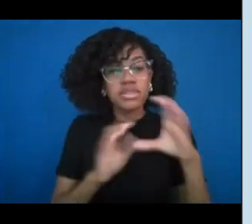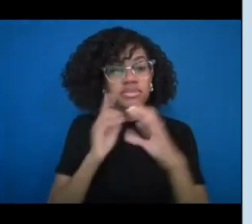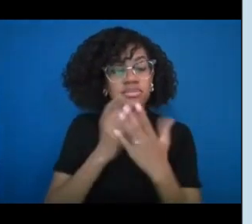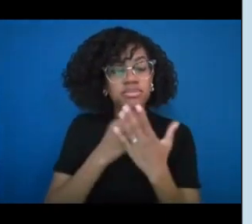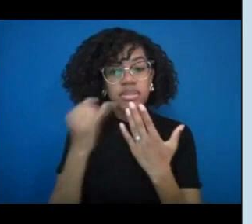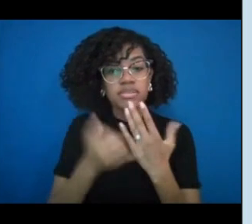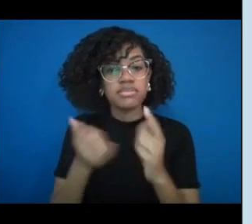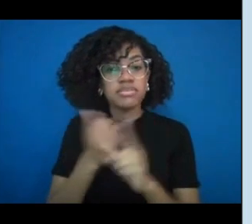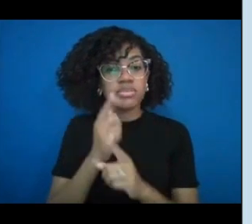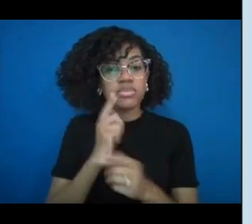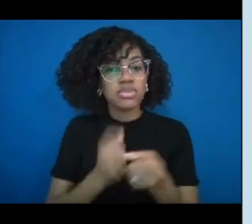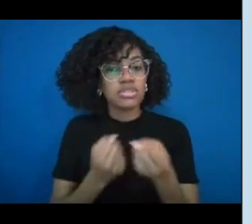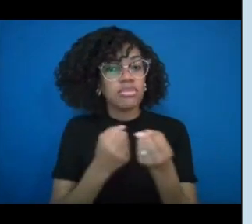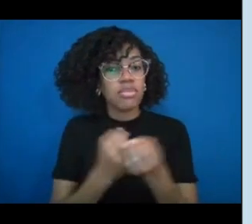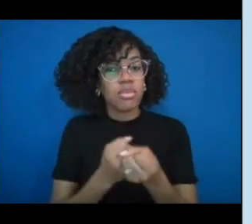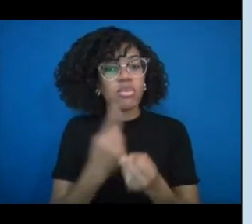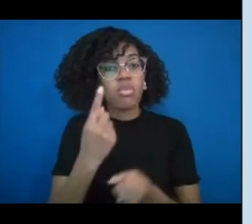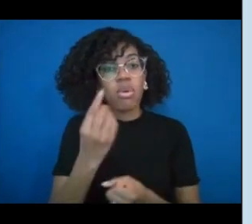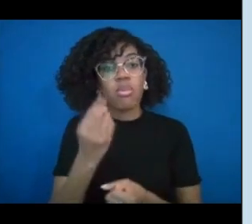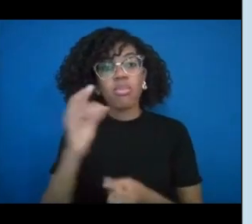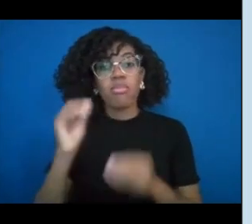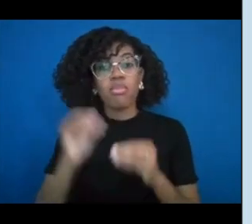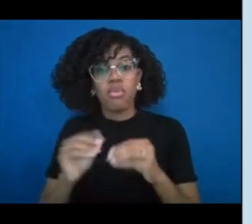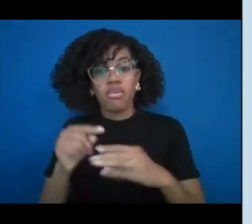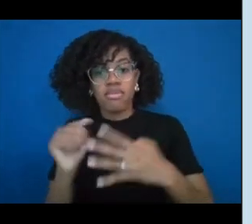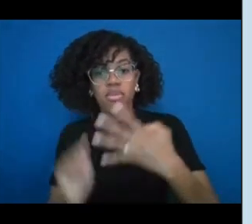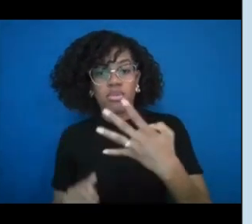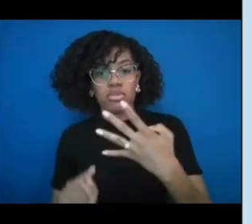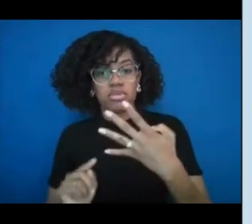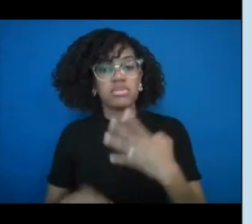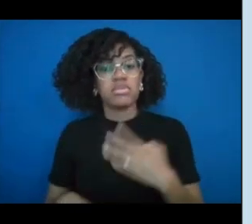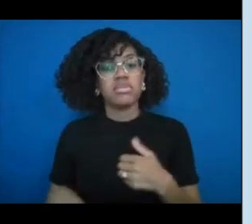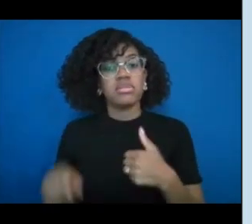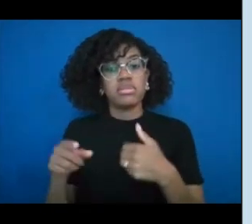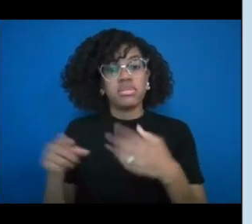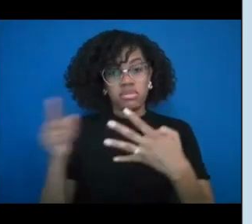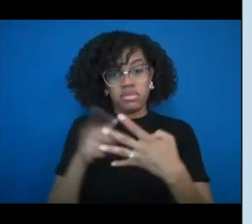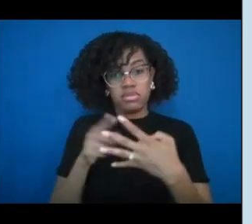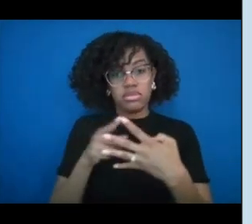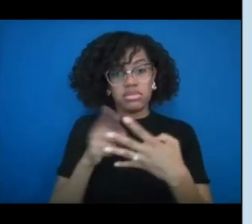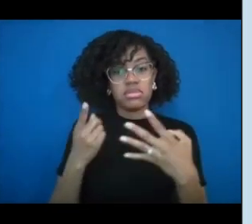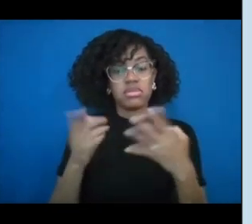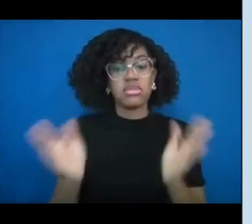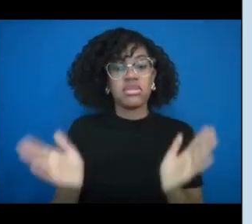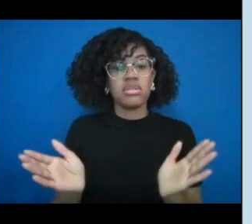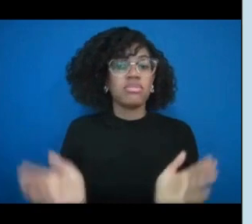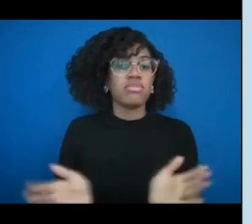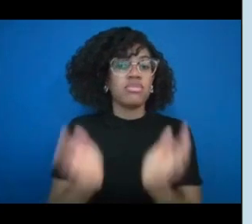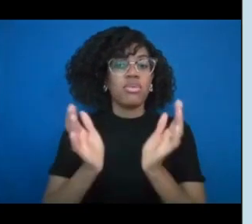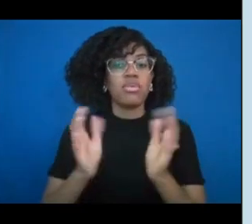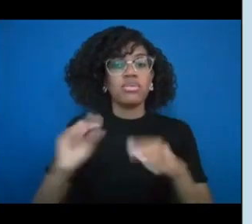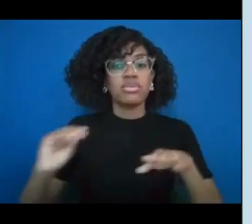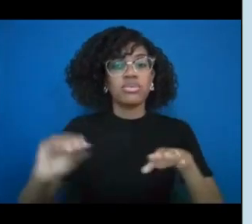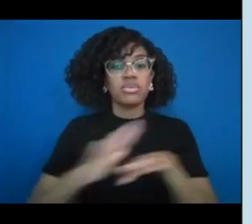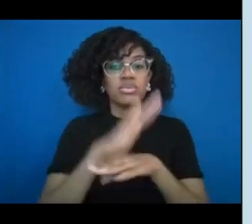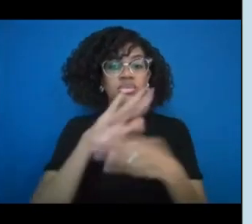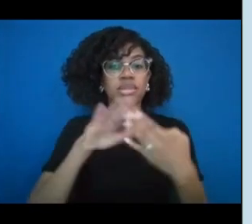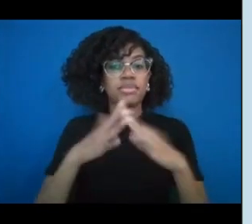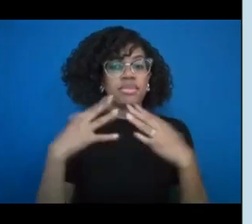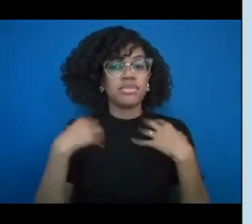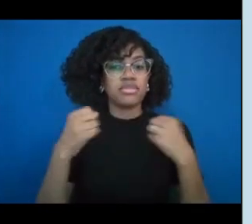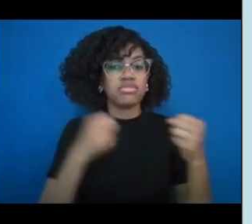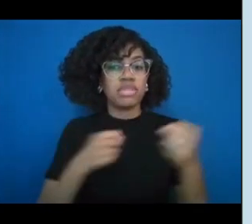one or more of the following actions from the Ocean Climate Plan: promote community resilience strategies, support